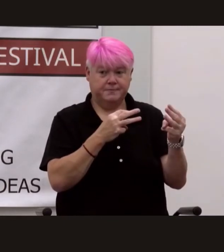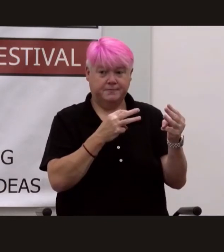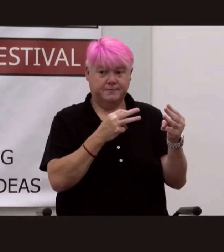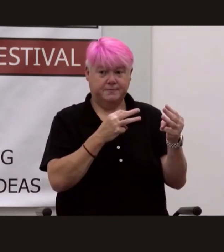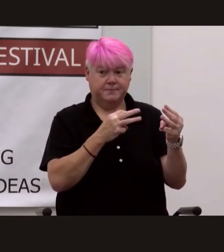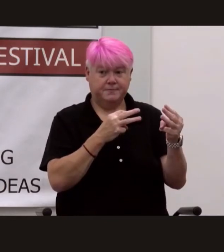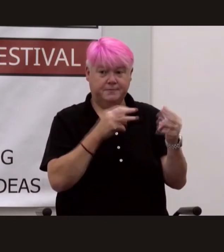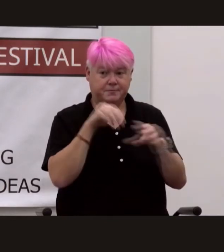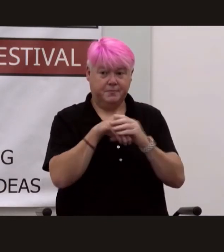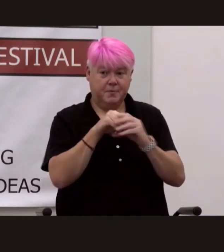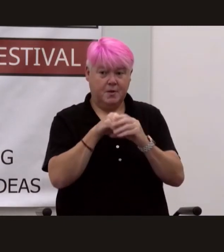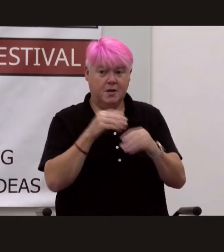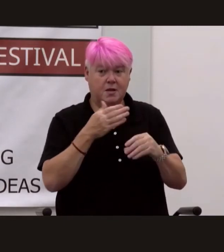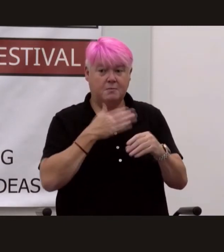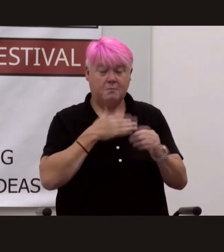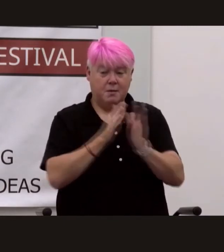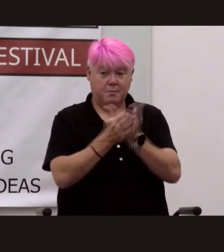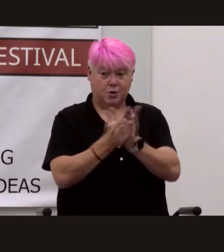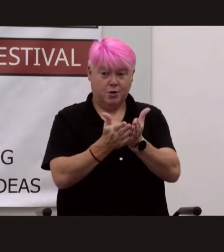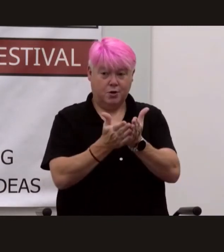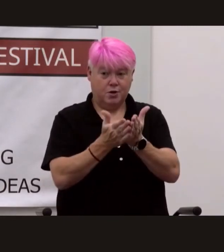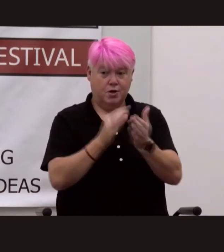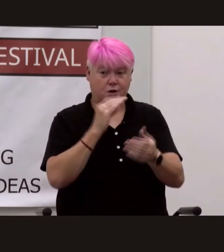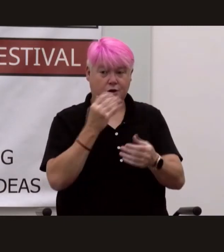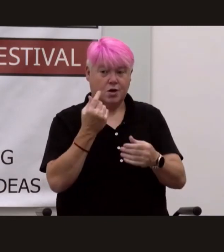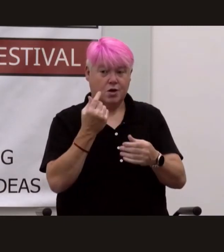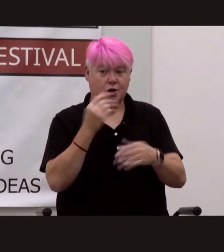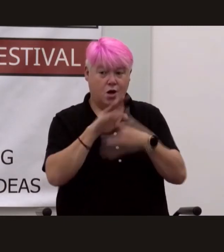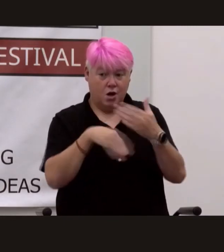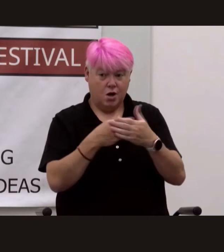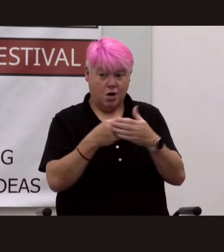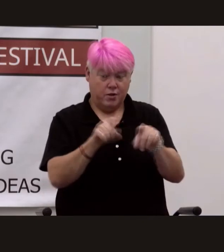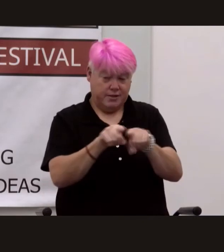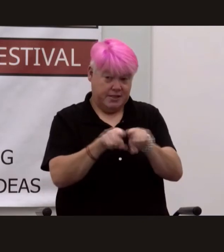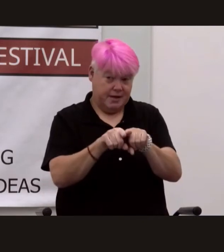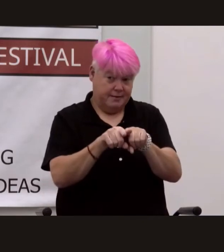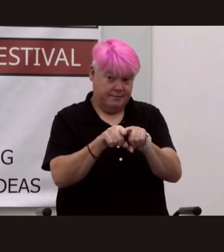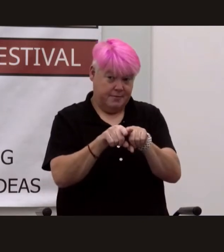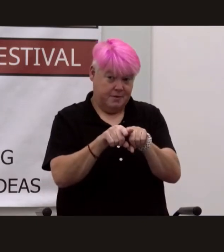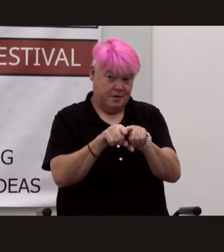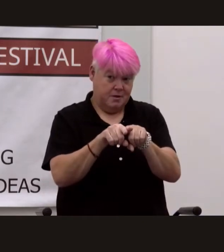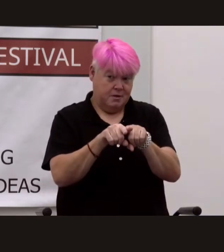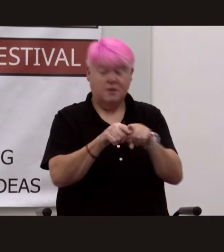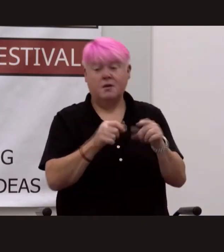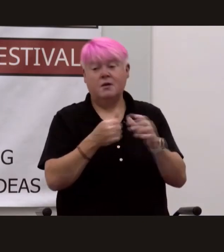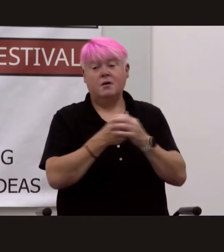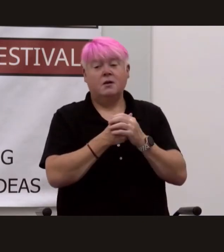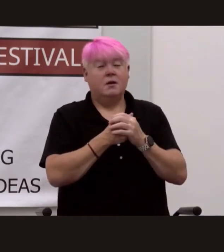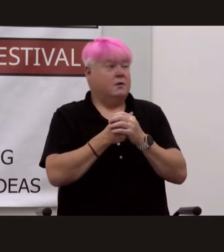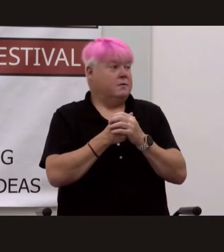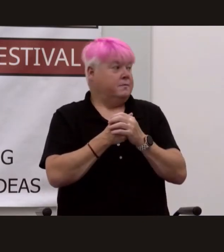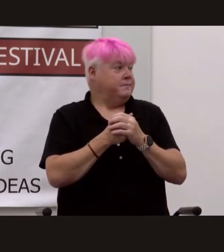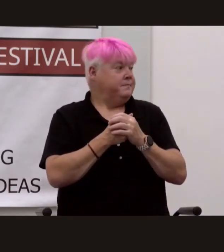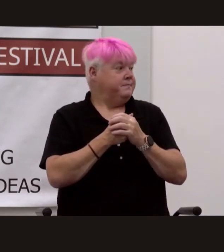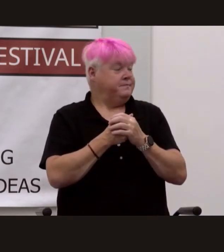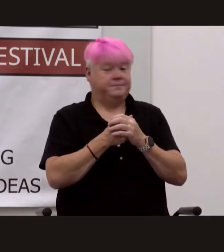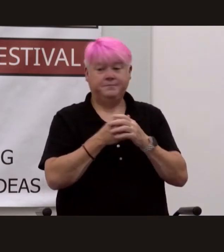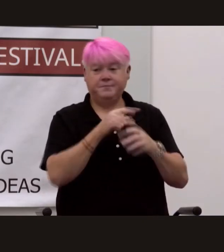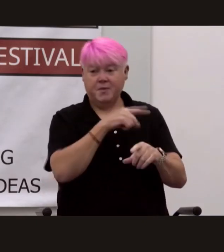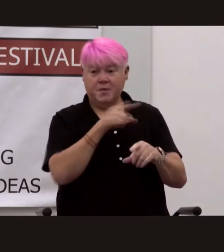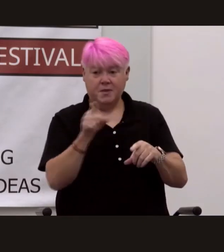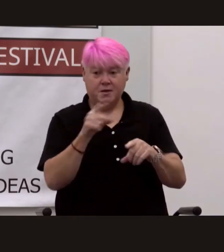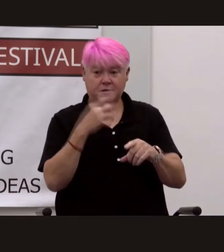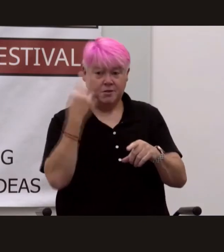in my novel are almost always seen from a distance. And there's a reason for that. I think I just